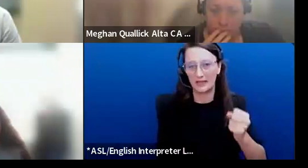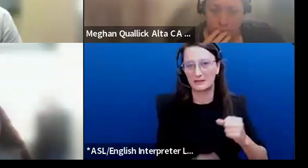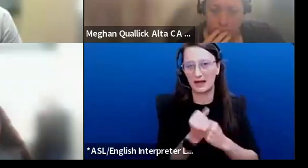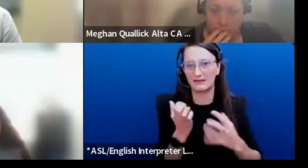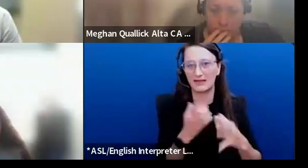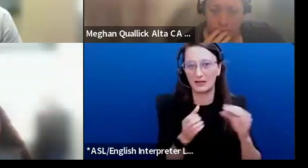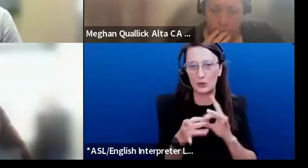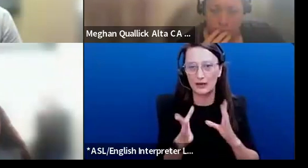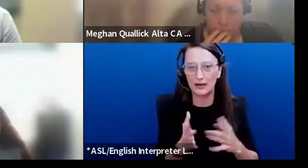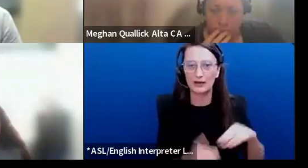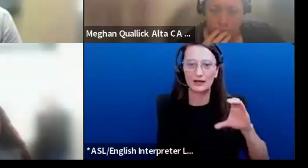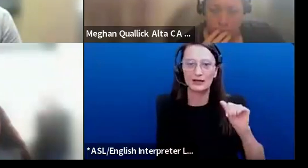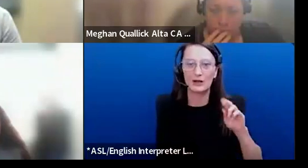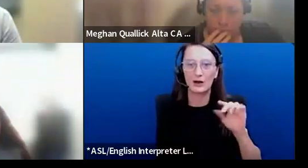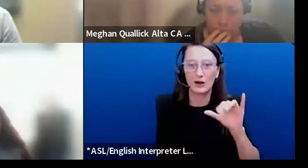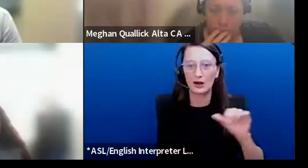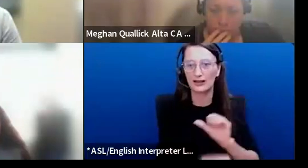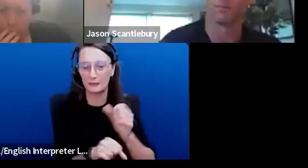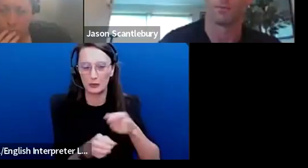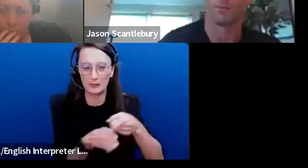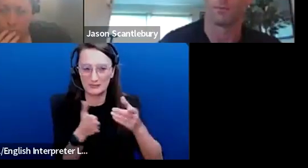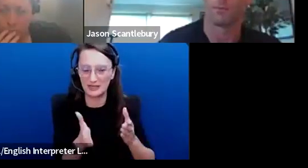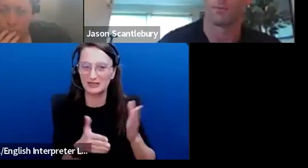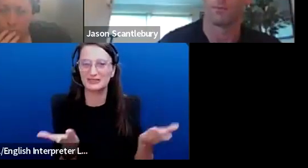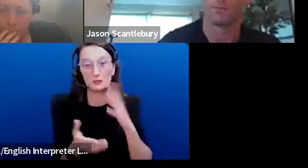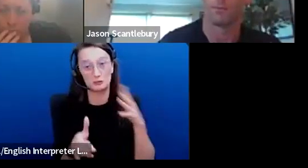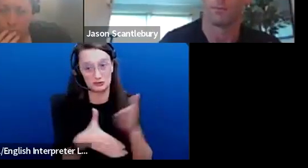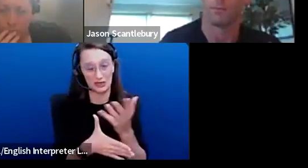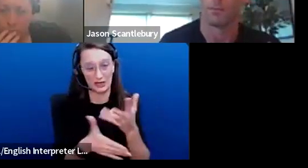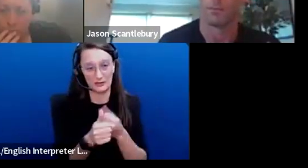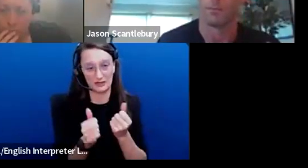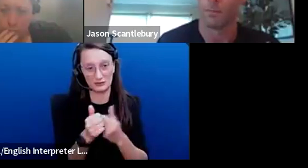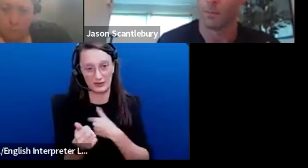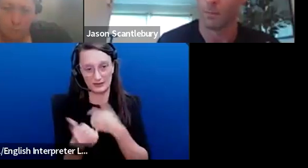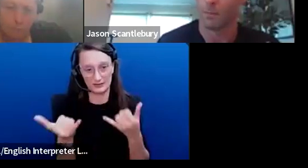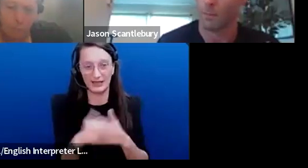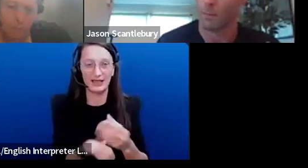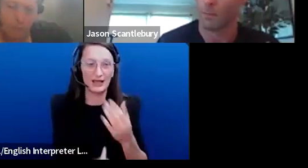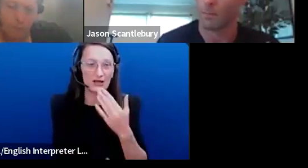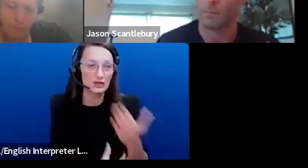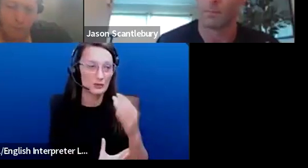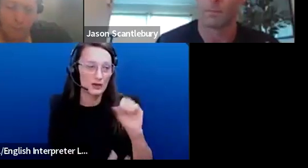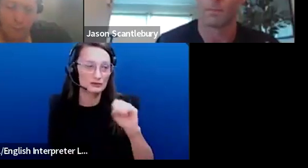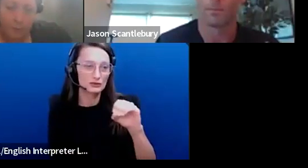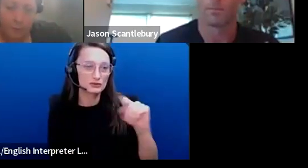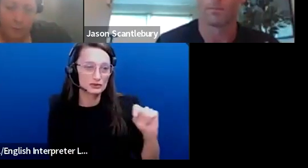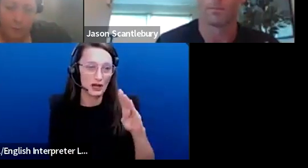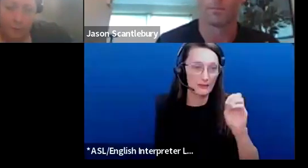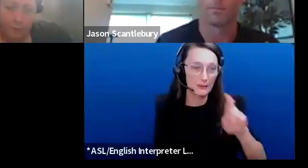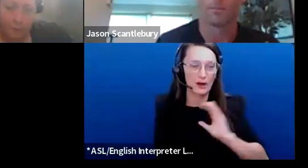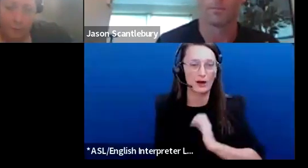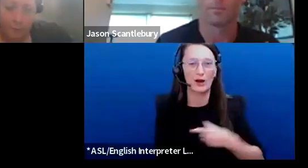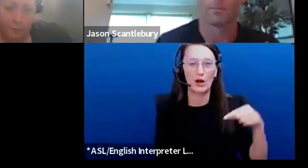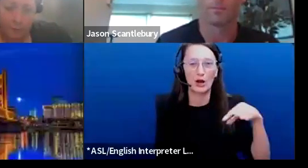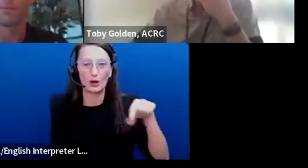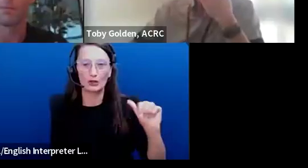our employment specialist. She's actually going to be sharing some good updates with us today. And good morning to Scott Barr, our quality assurance community